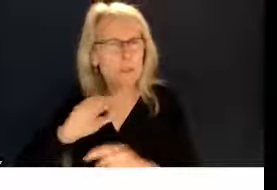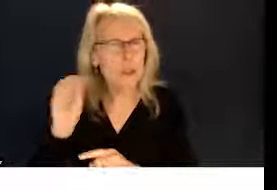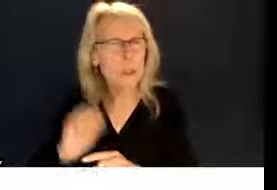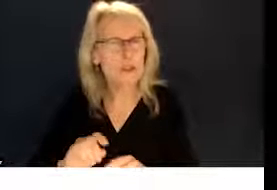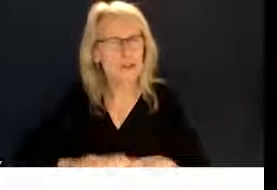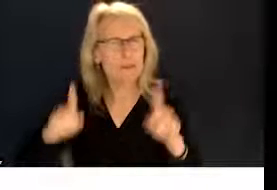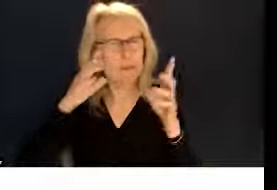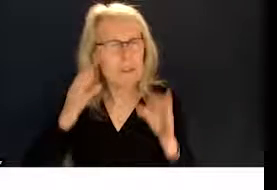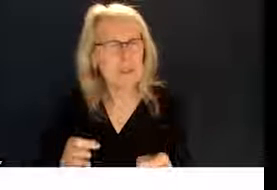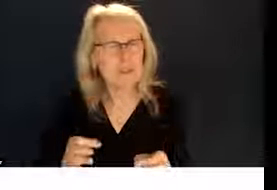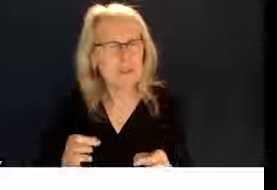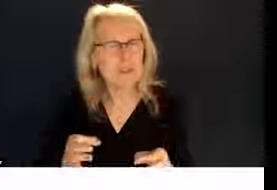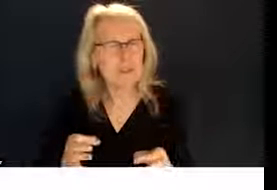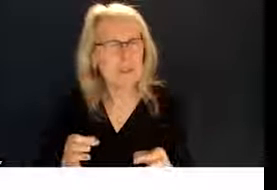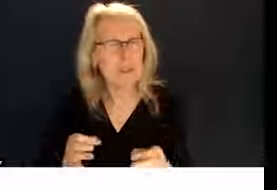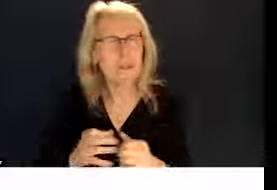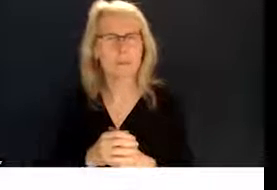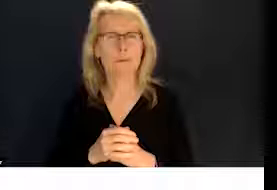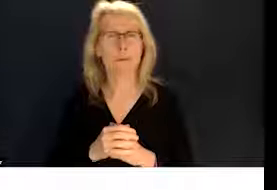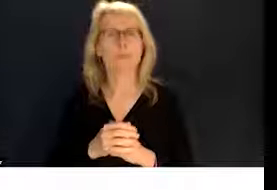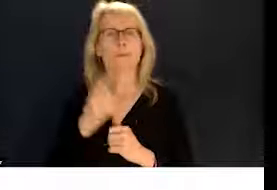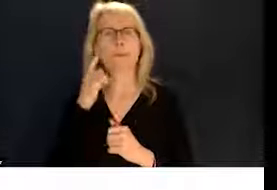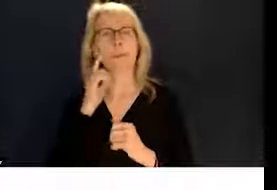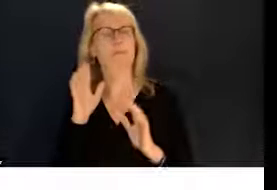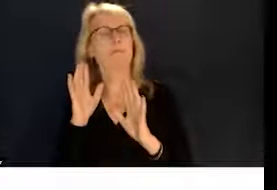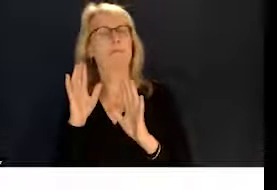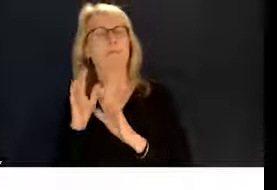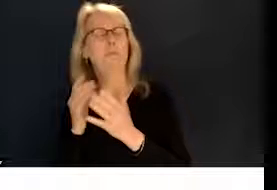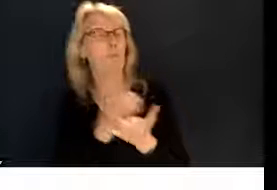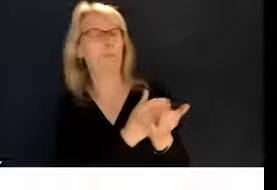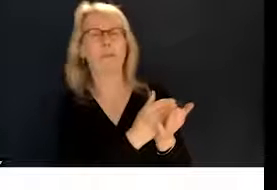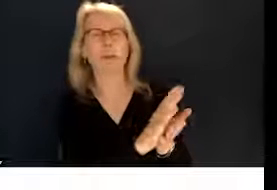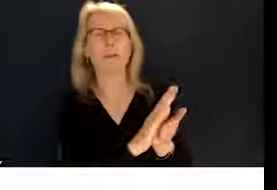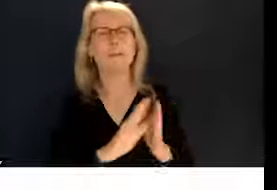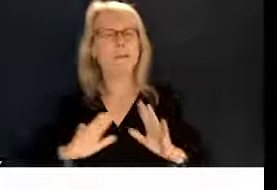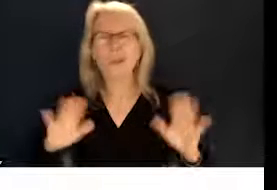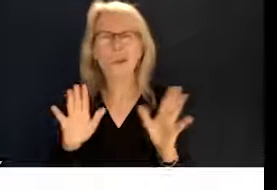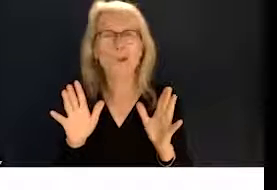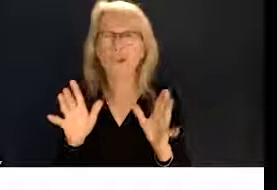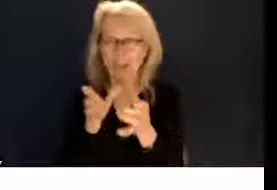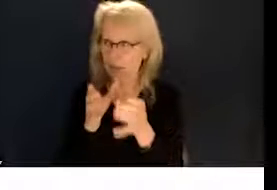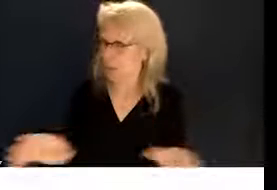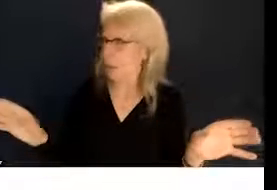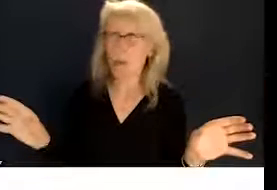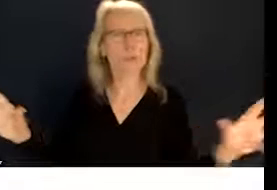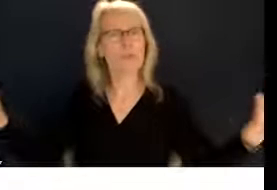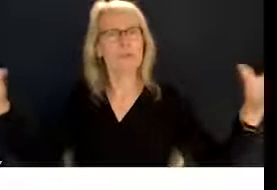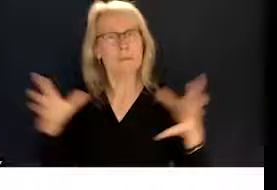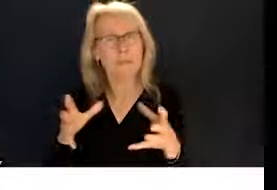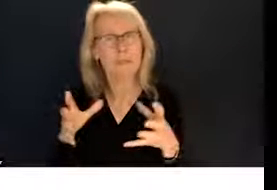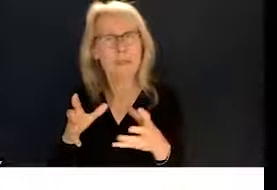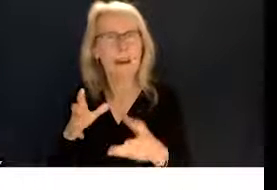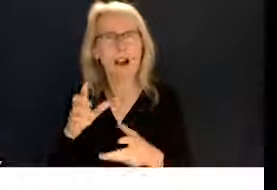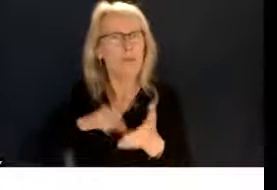conclusions. And we said, bump that. Why don't we just actually come together as a larger consortium